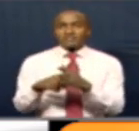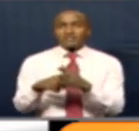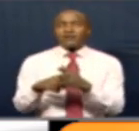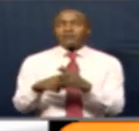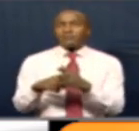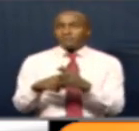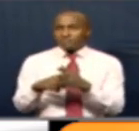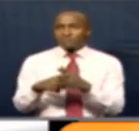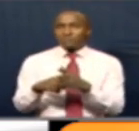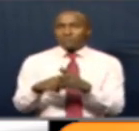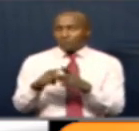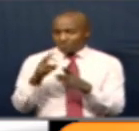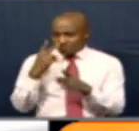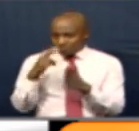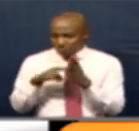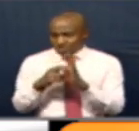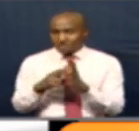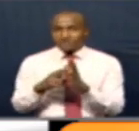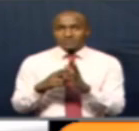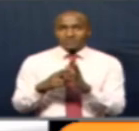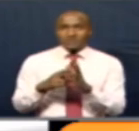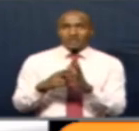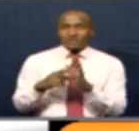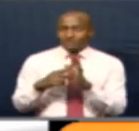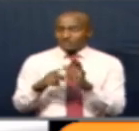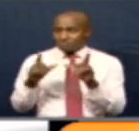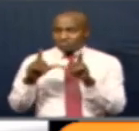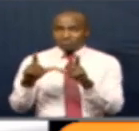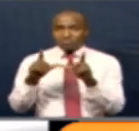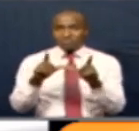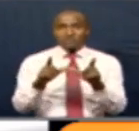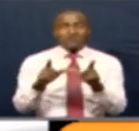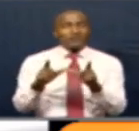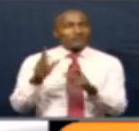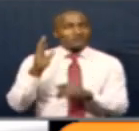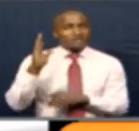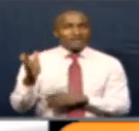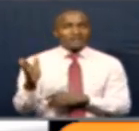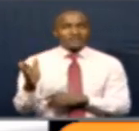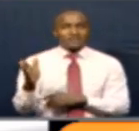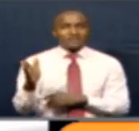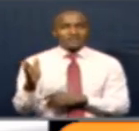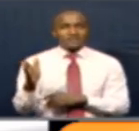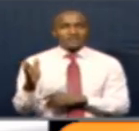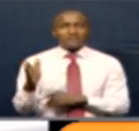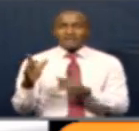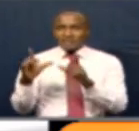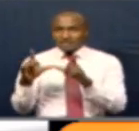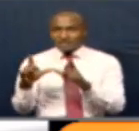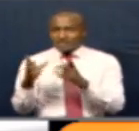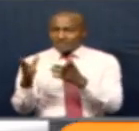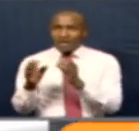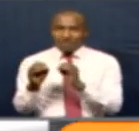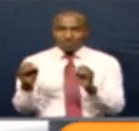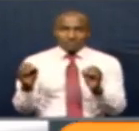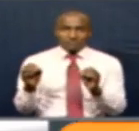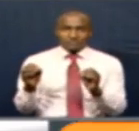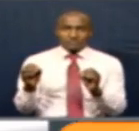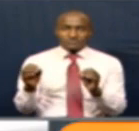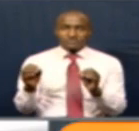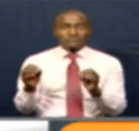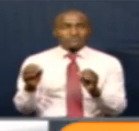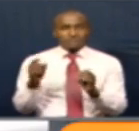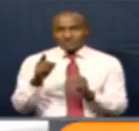other than one or two projects, which, like title deeds, which is very straightforward. It's either there's a title deed or not, and